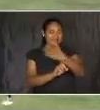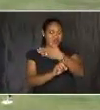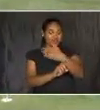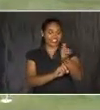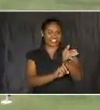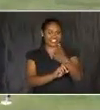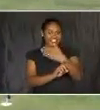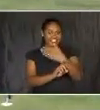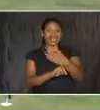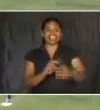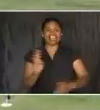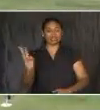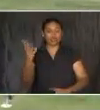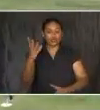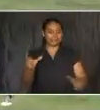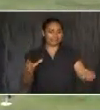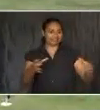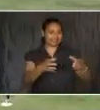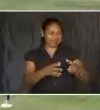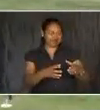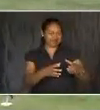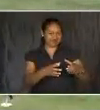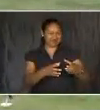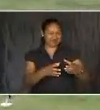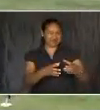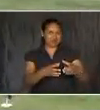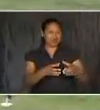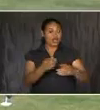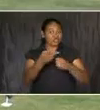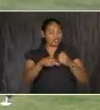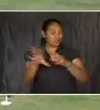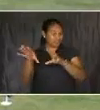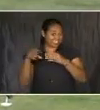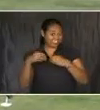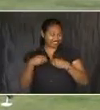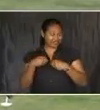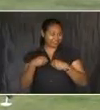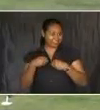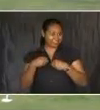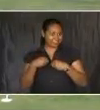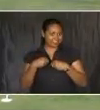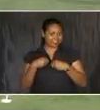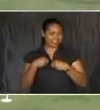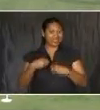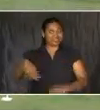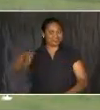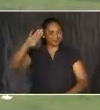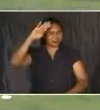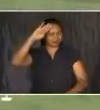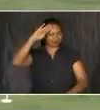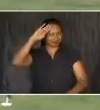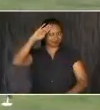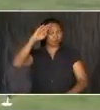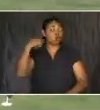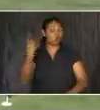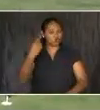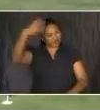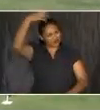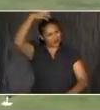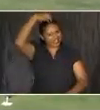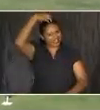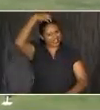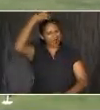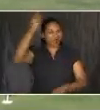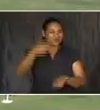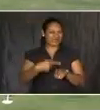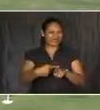ni katulu ni matai balu na itu kutu ke torrawa ni rotini ngo era salut matanga kina na ngone maramambale na rananti ke peritania era